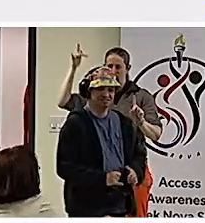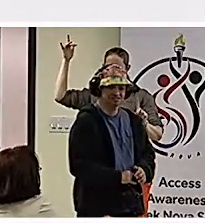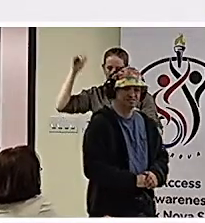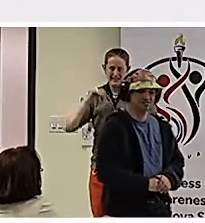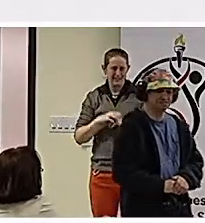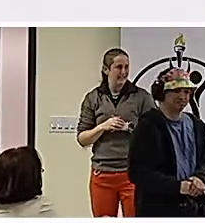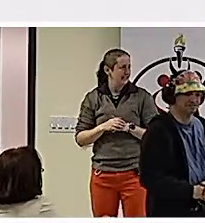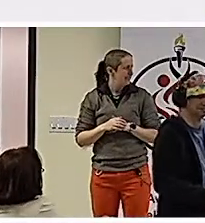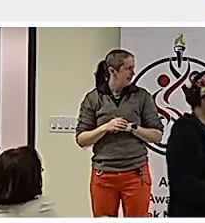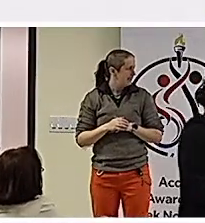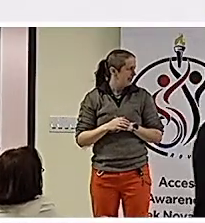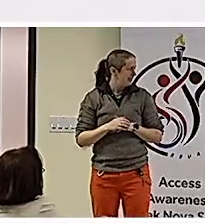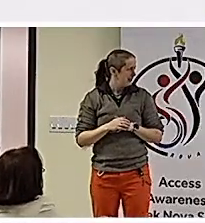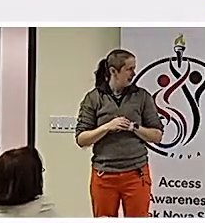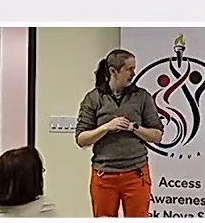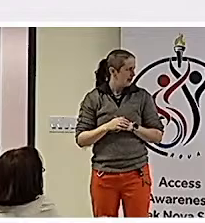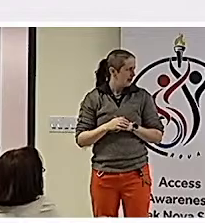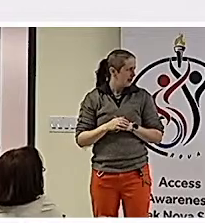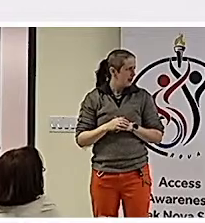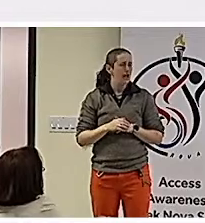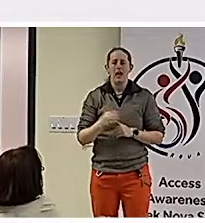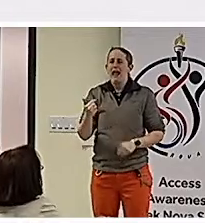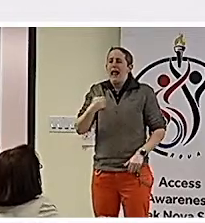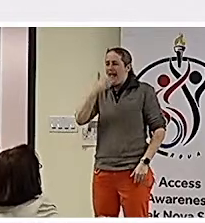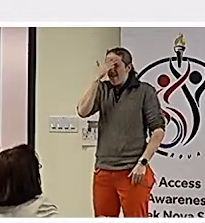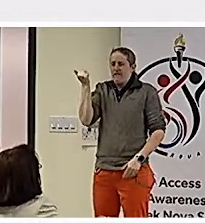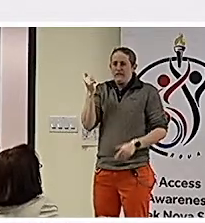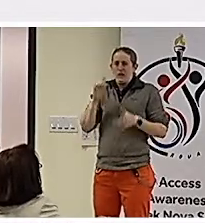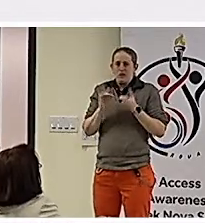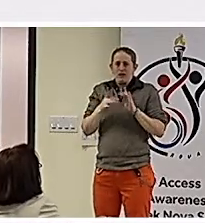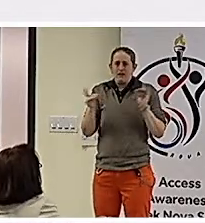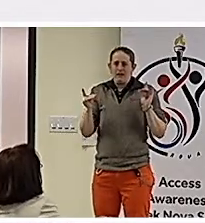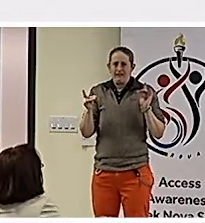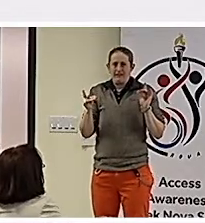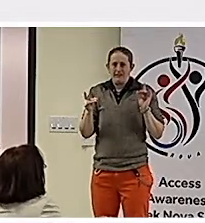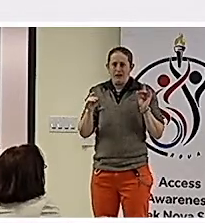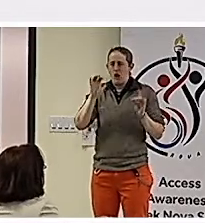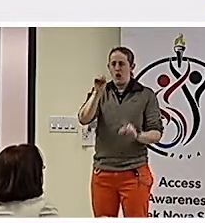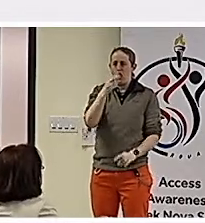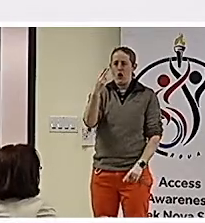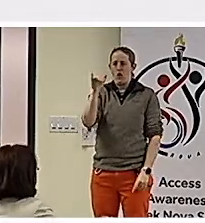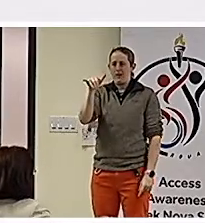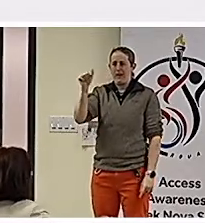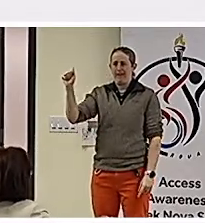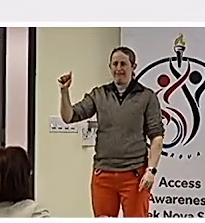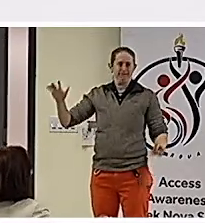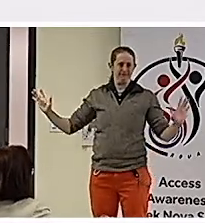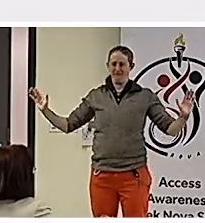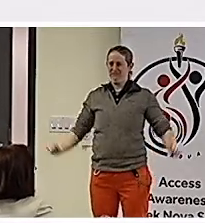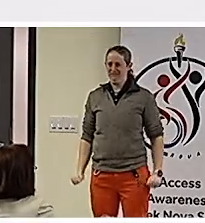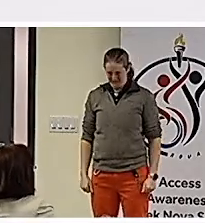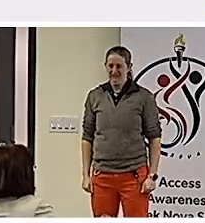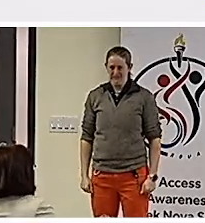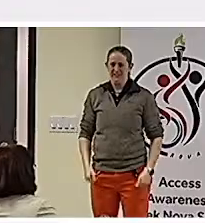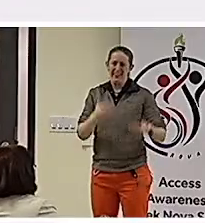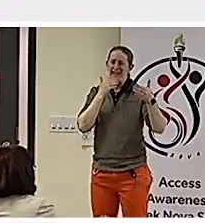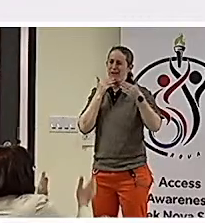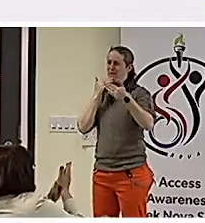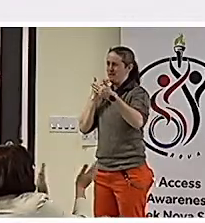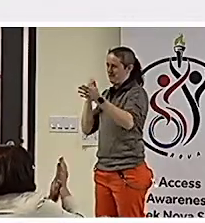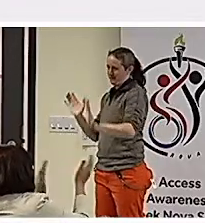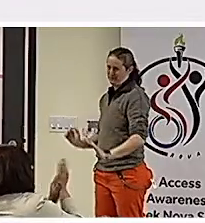And usually in the beginning, and I forgot to say it, oh yay, oh yay, oh yay. Say it again with me.